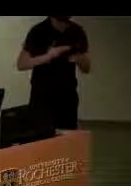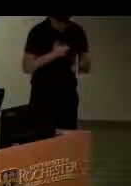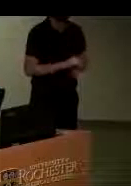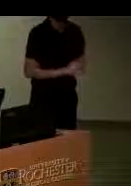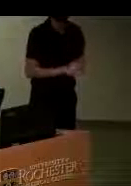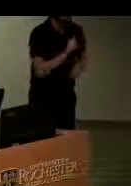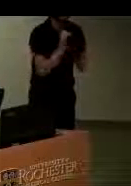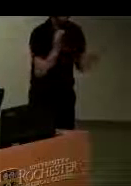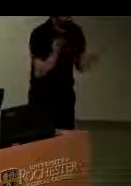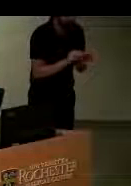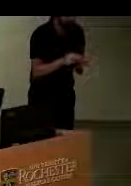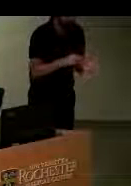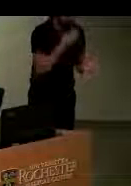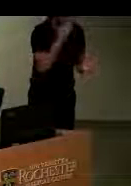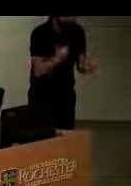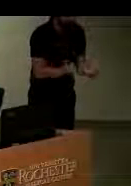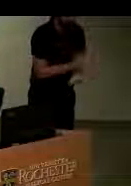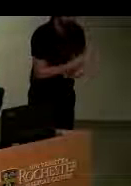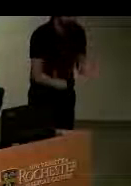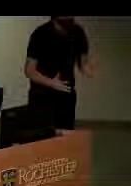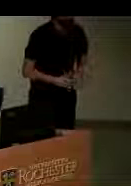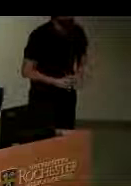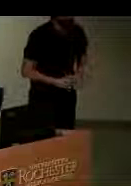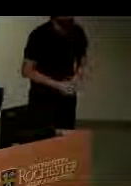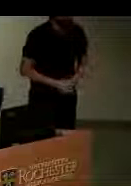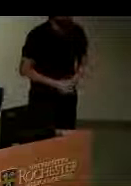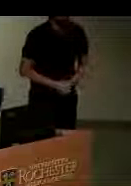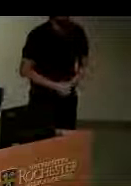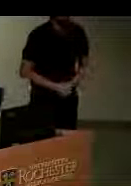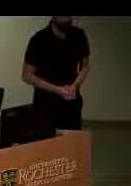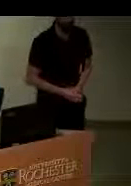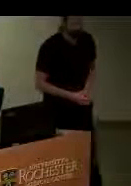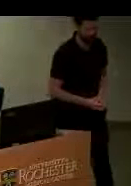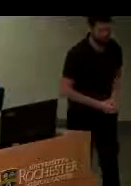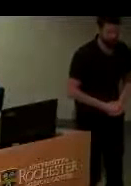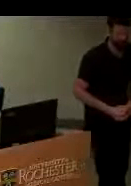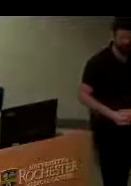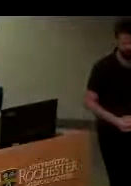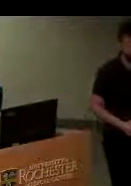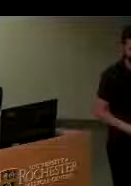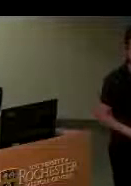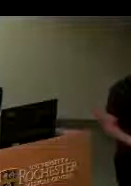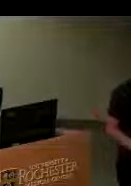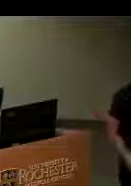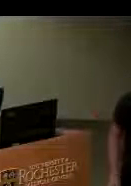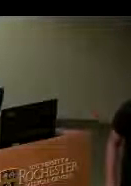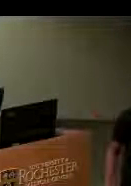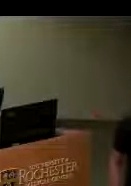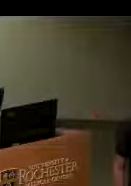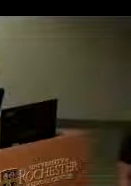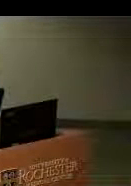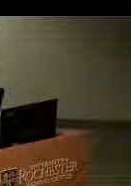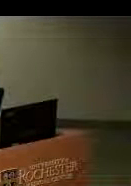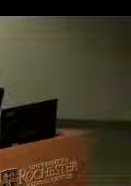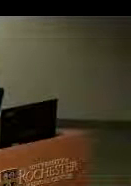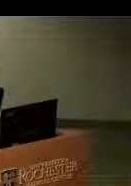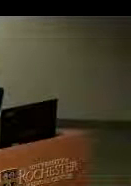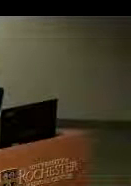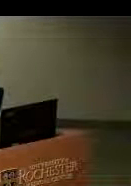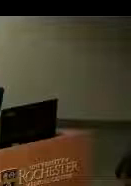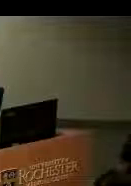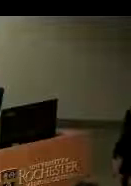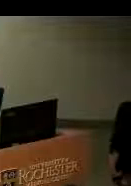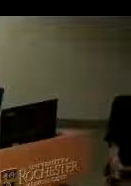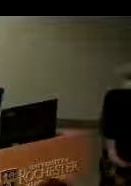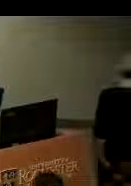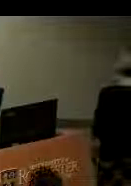The nurses know everything. So I go downstairs. There's a point to this story. I go downstairs